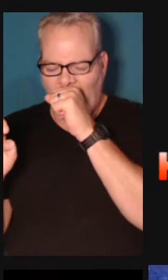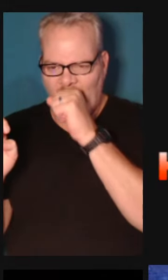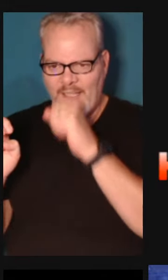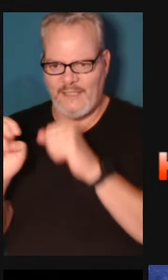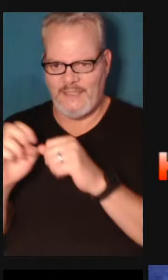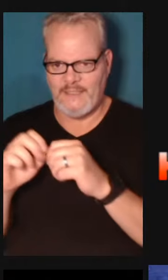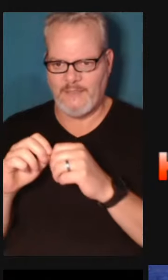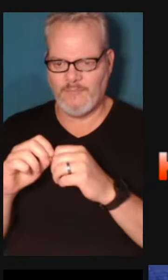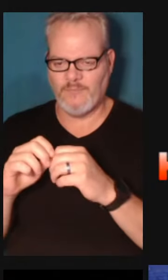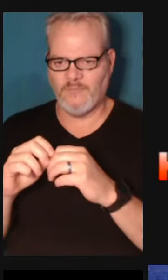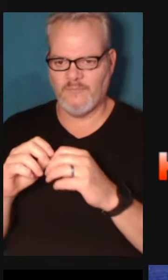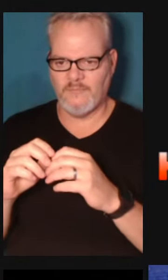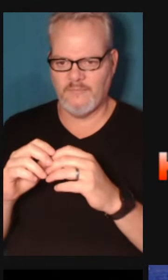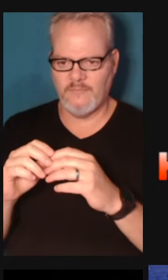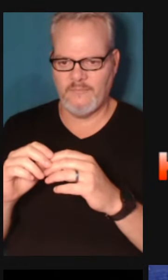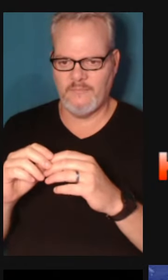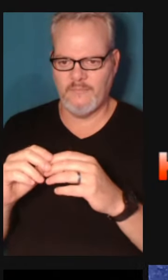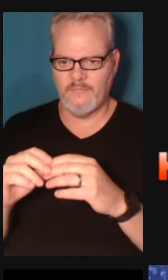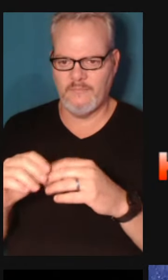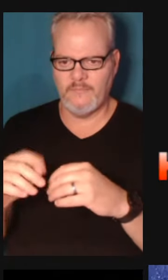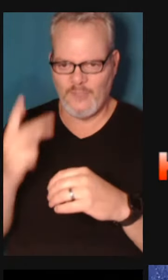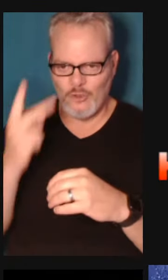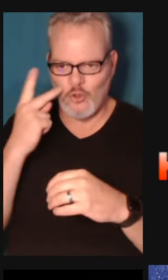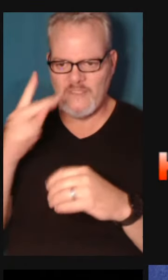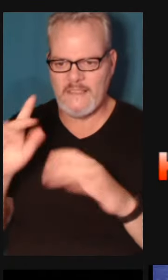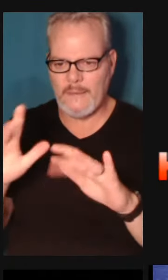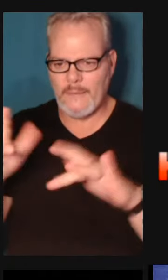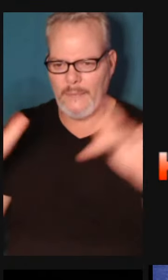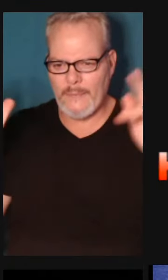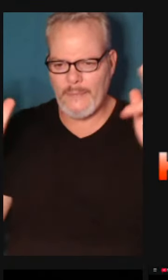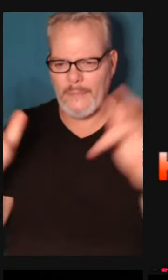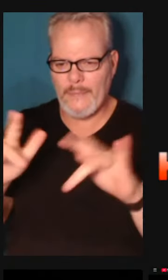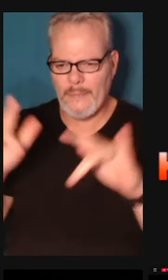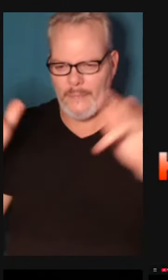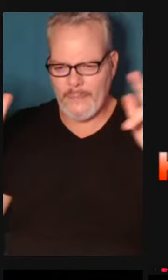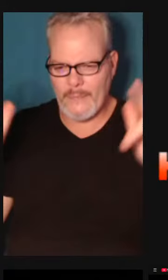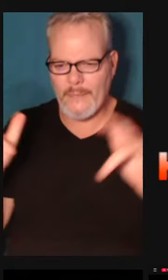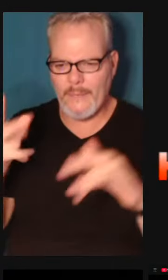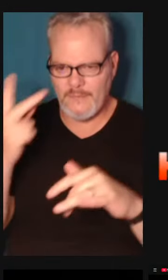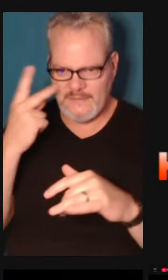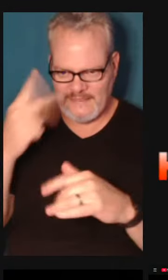and flaming, venting gas as well.